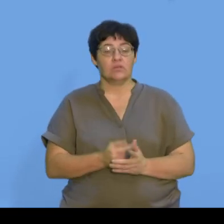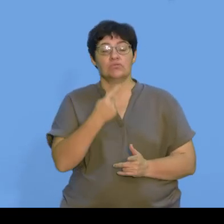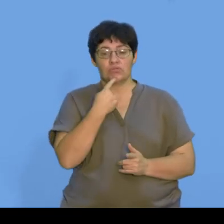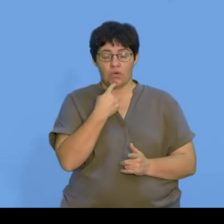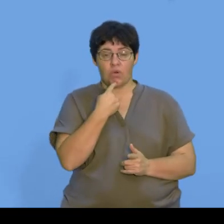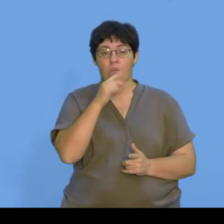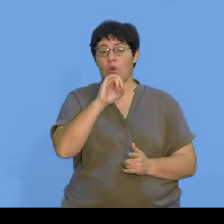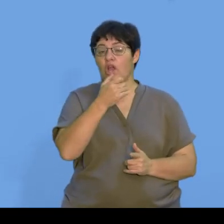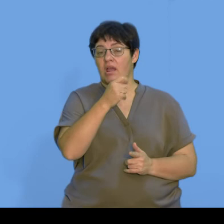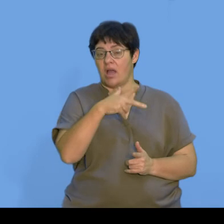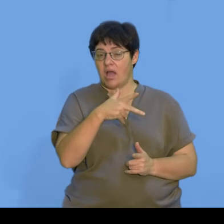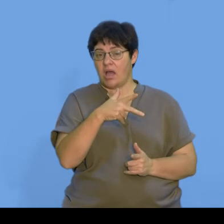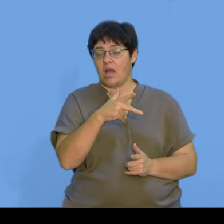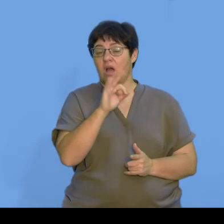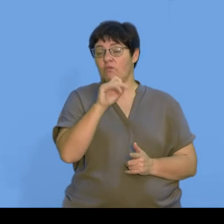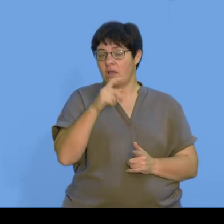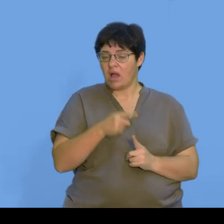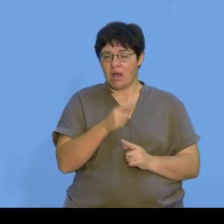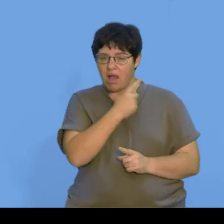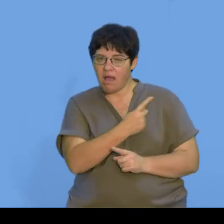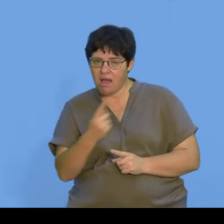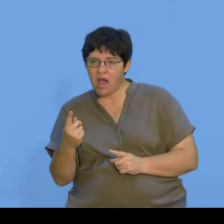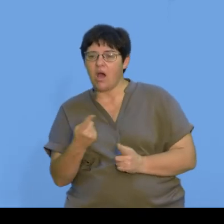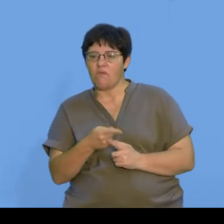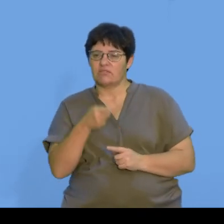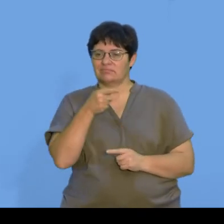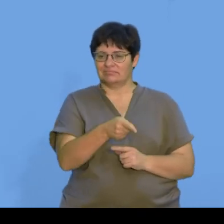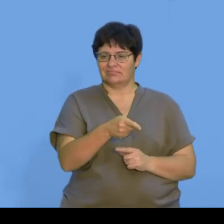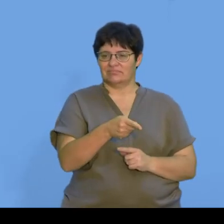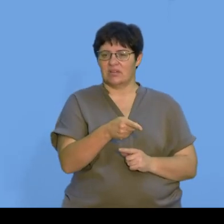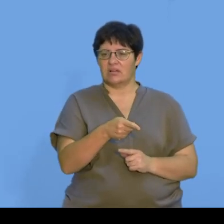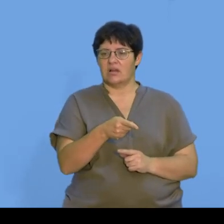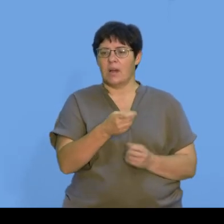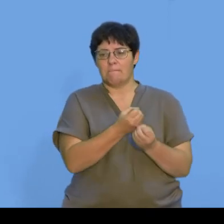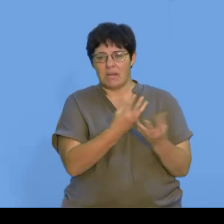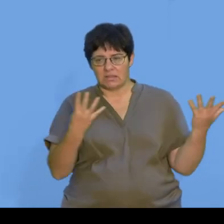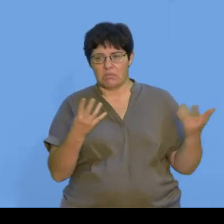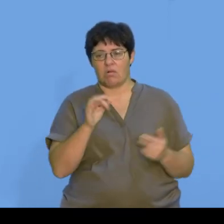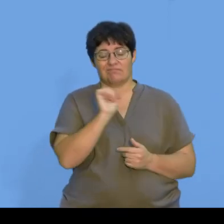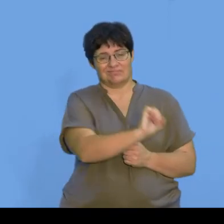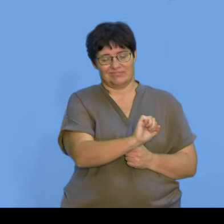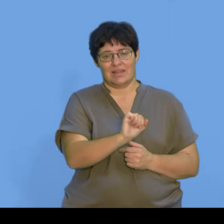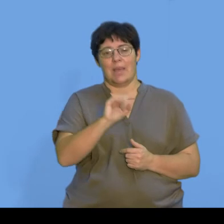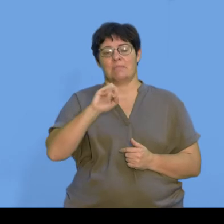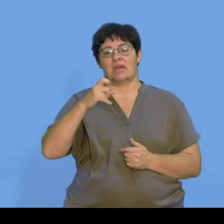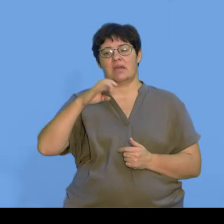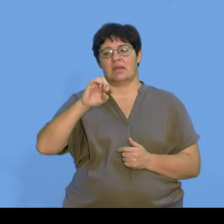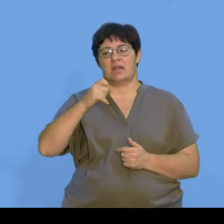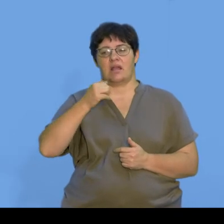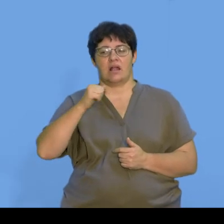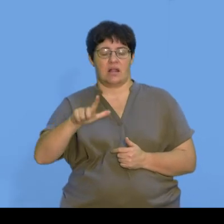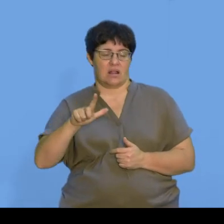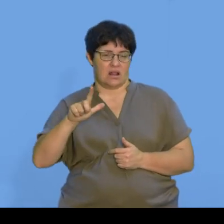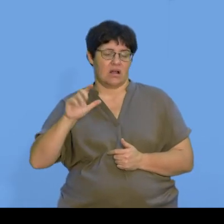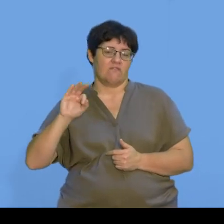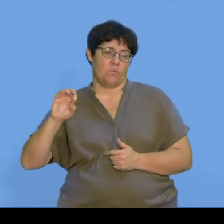could be multiples of each empirical formula. So if we get the simplest whole mole ratio of each